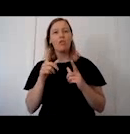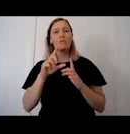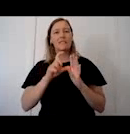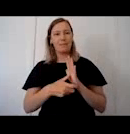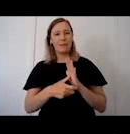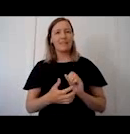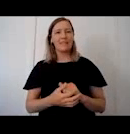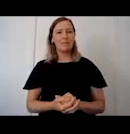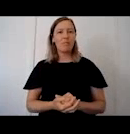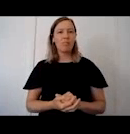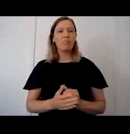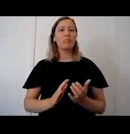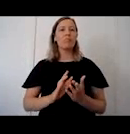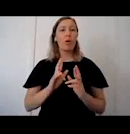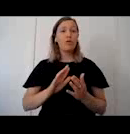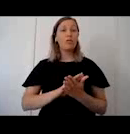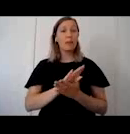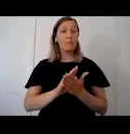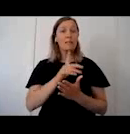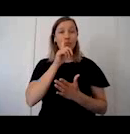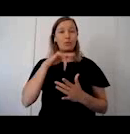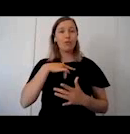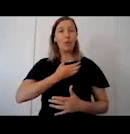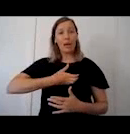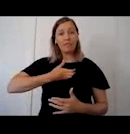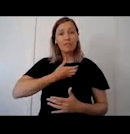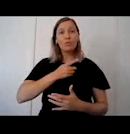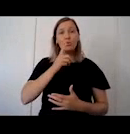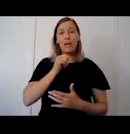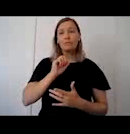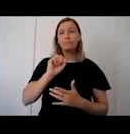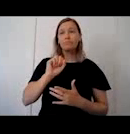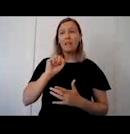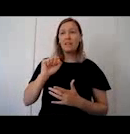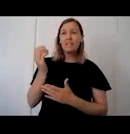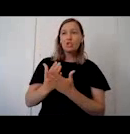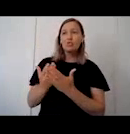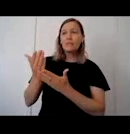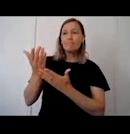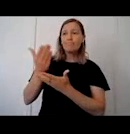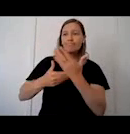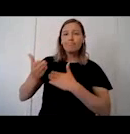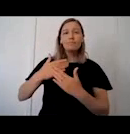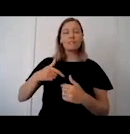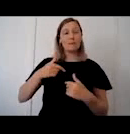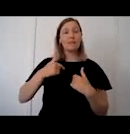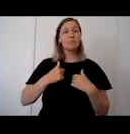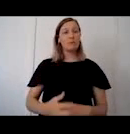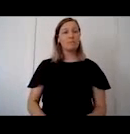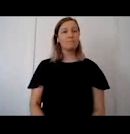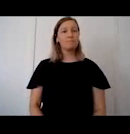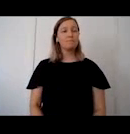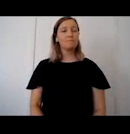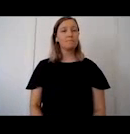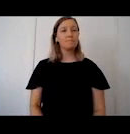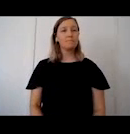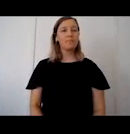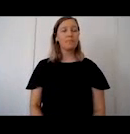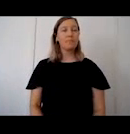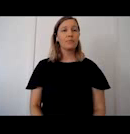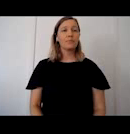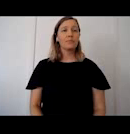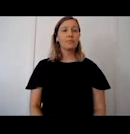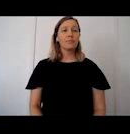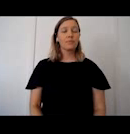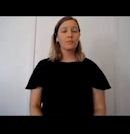and hopefully that means that people feel more comfortable to share their story with me. It also means that we have a dedicated, I